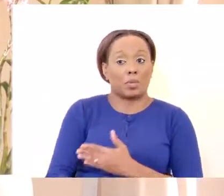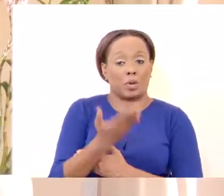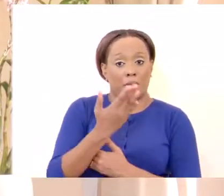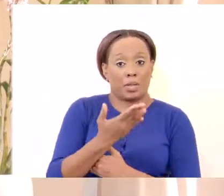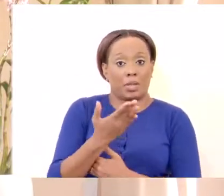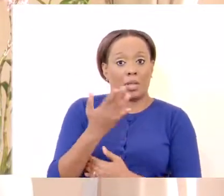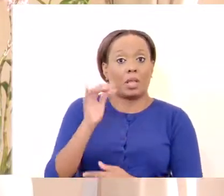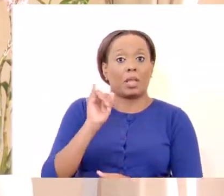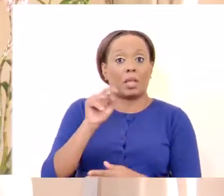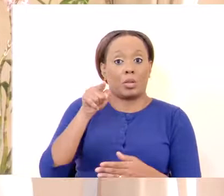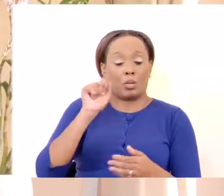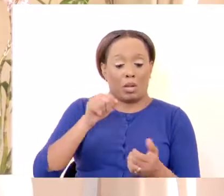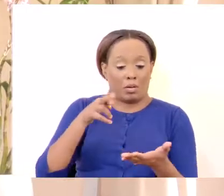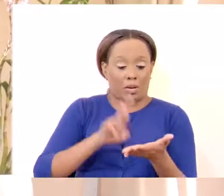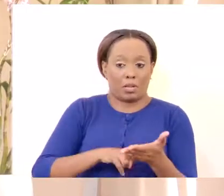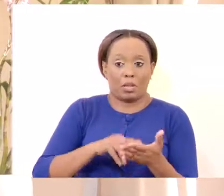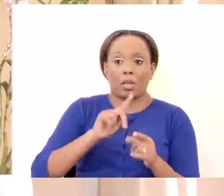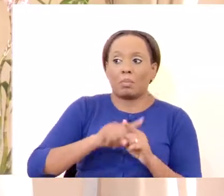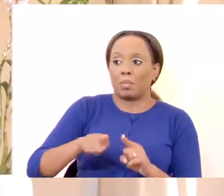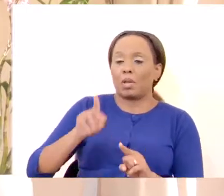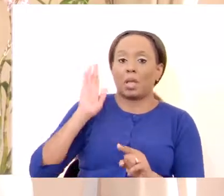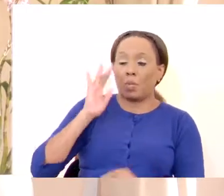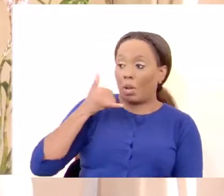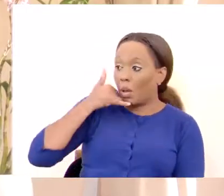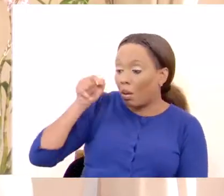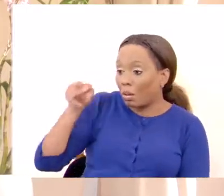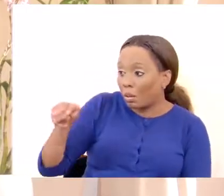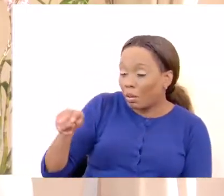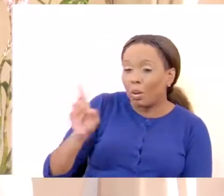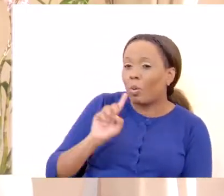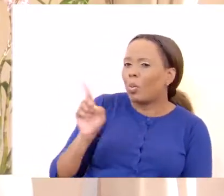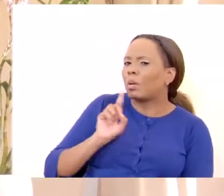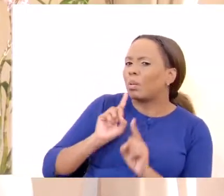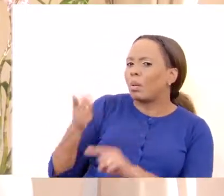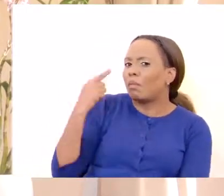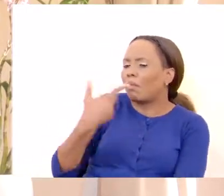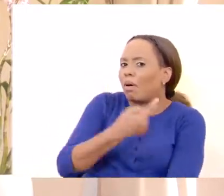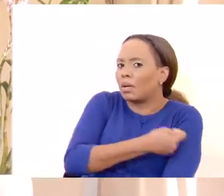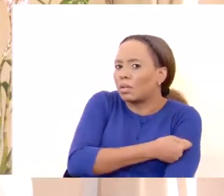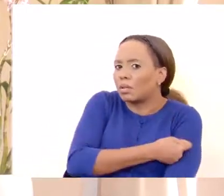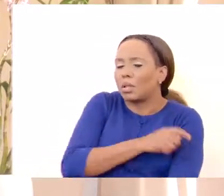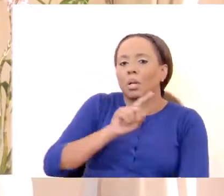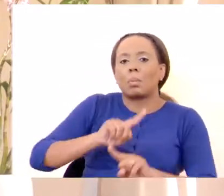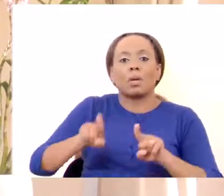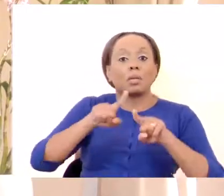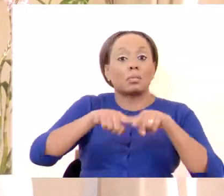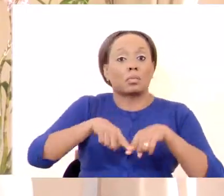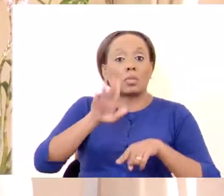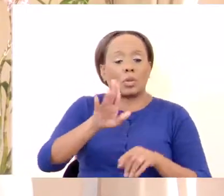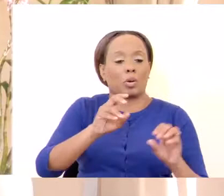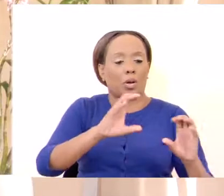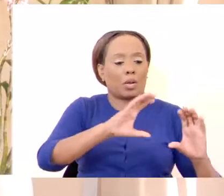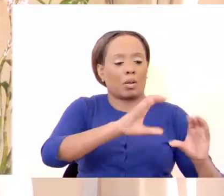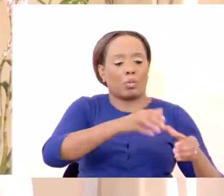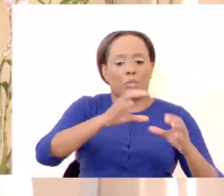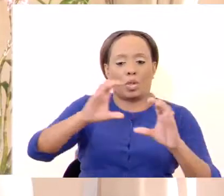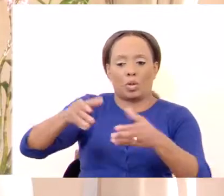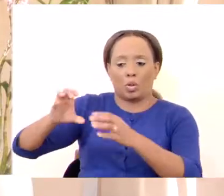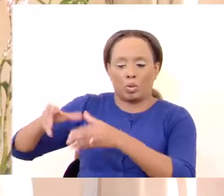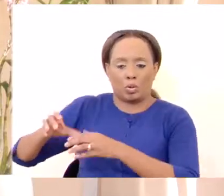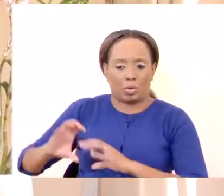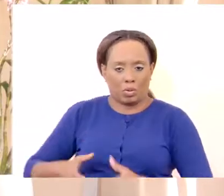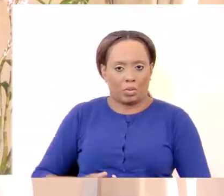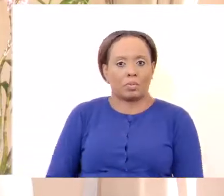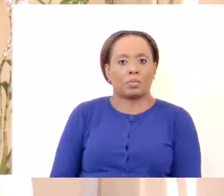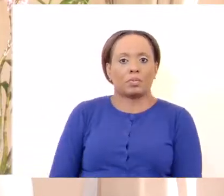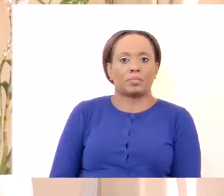will be told where to report for their vaccines according to the categories. Polyclinics have been instructed that